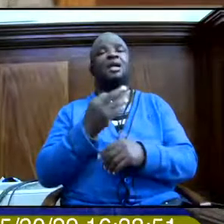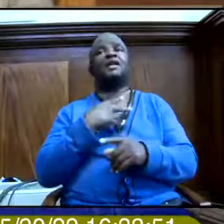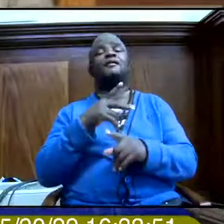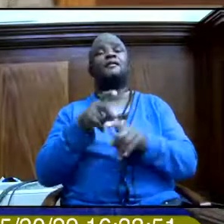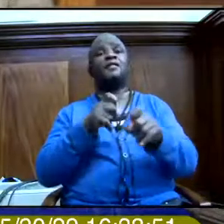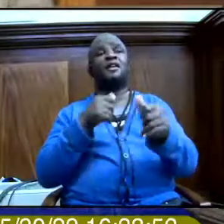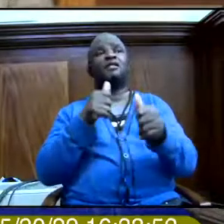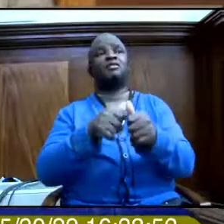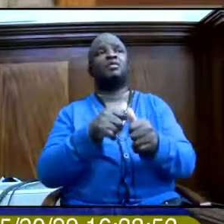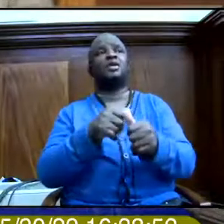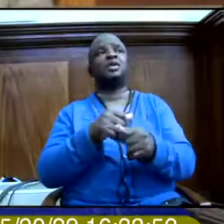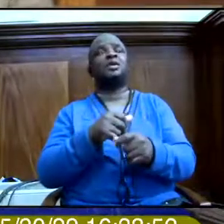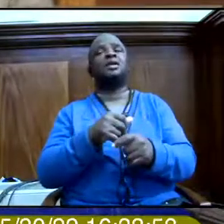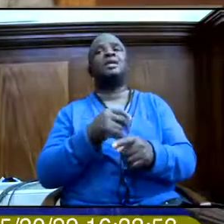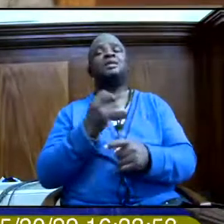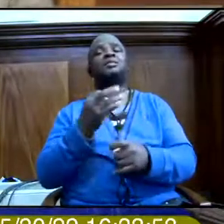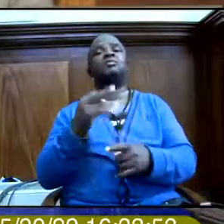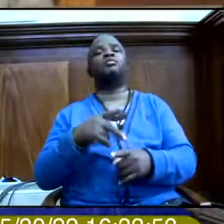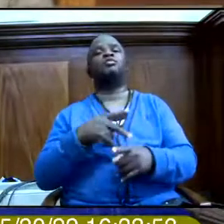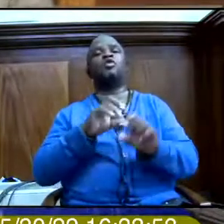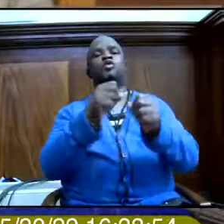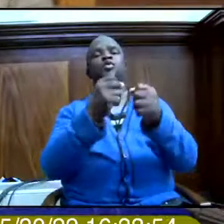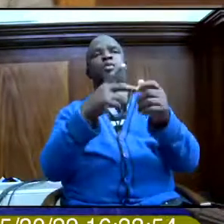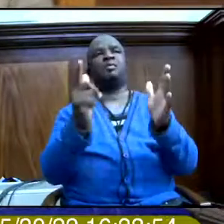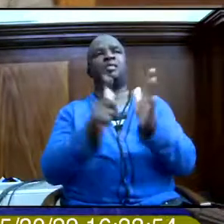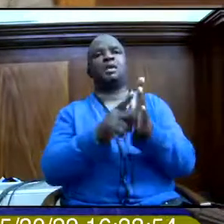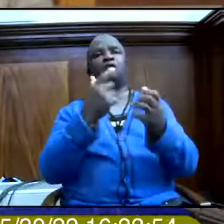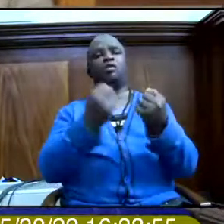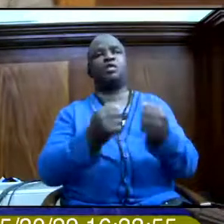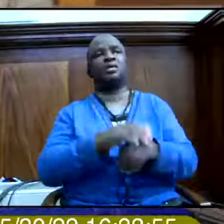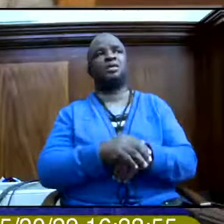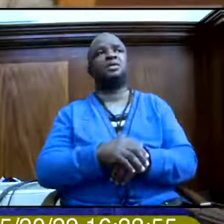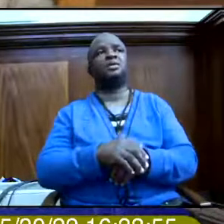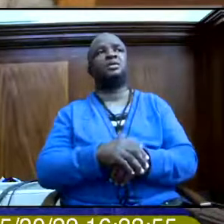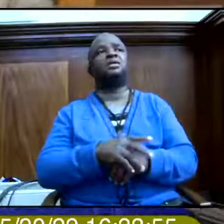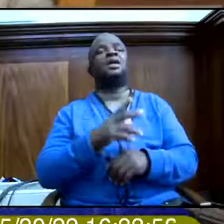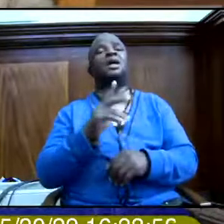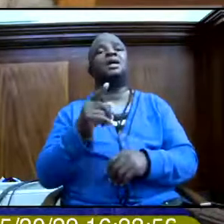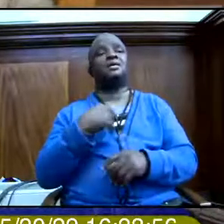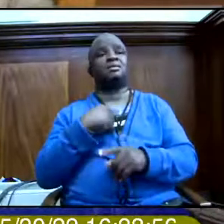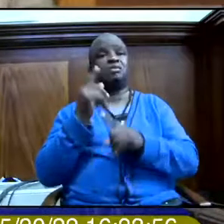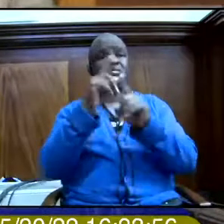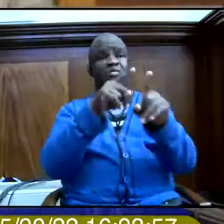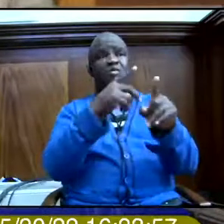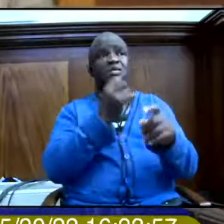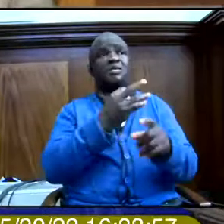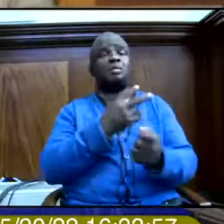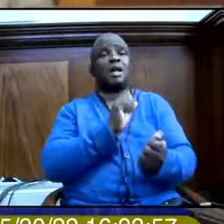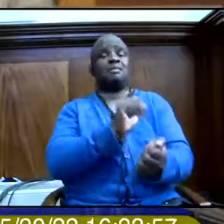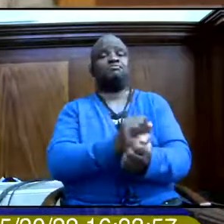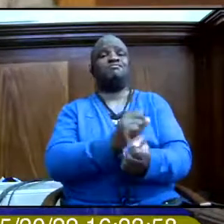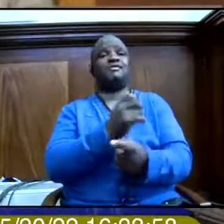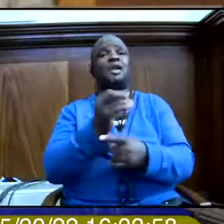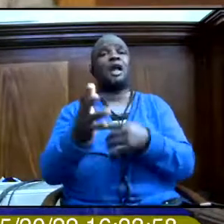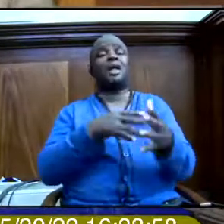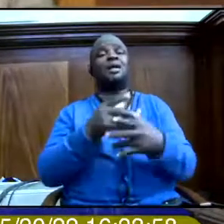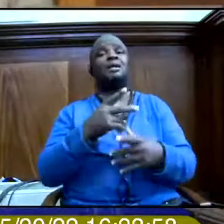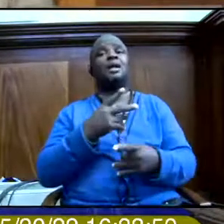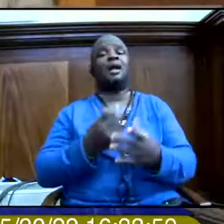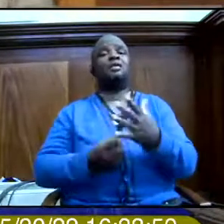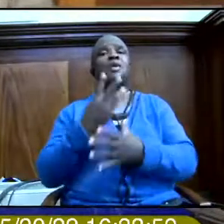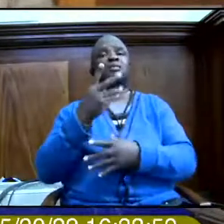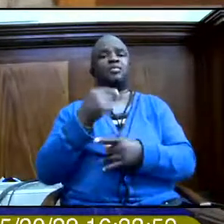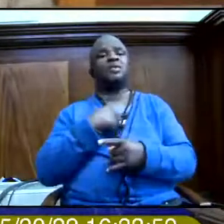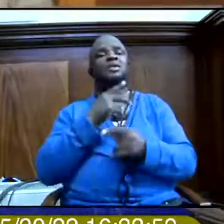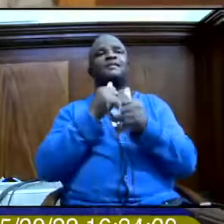comply with the judgment then you are in contempt of court once you go there you bind yourself or whatever the outcome